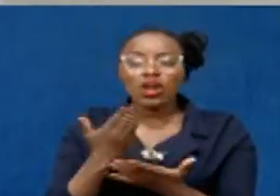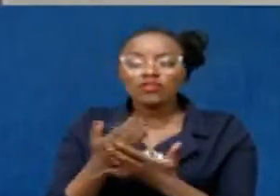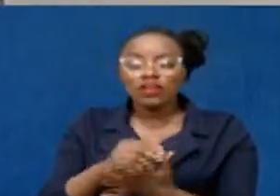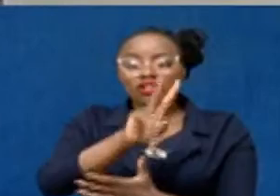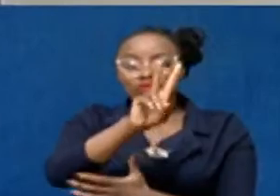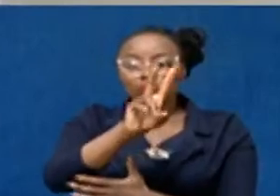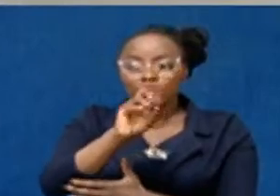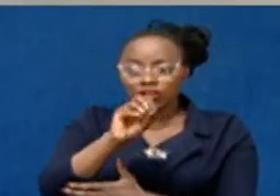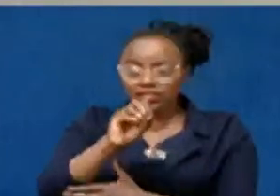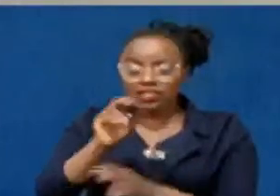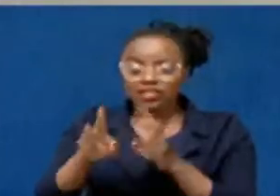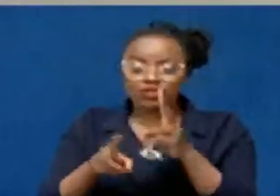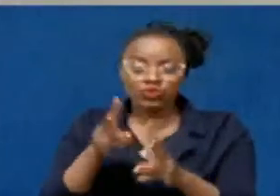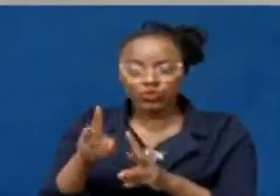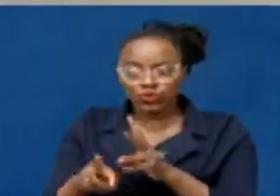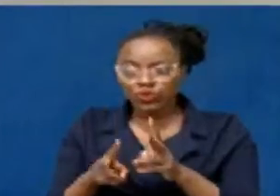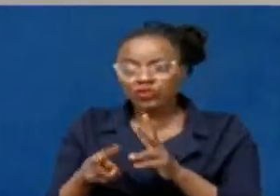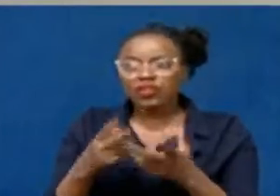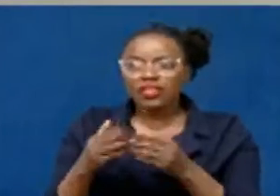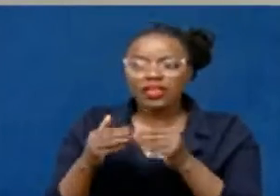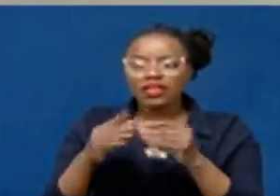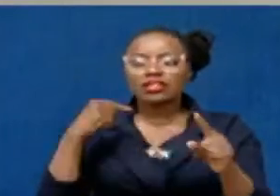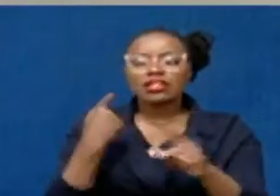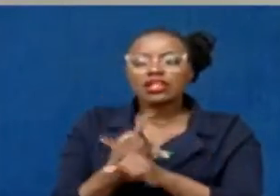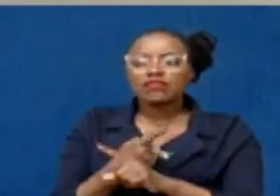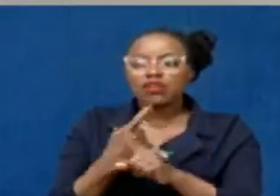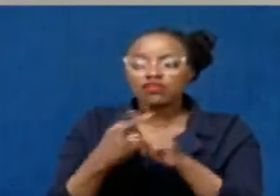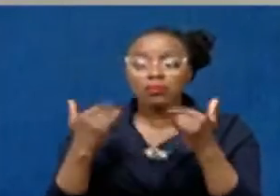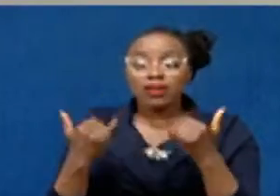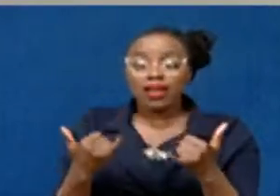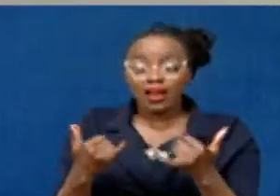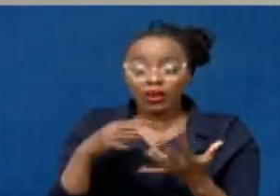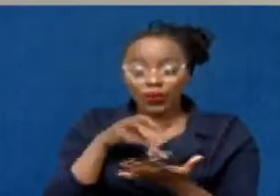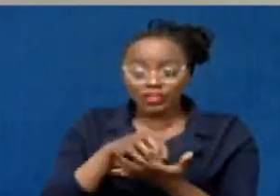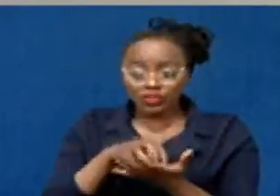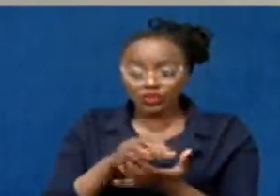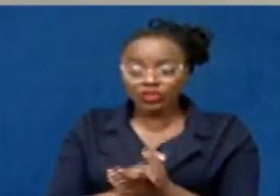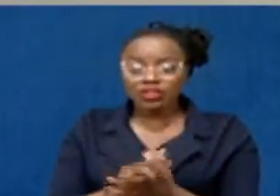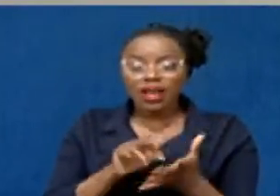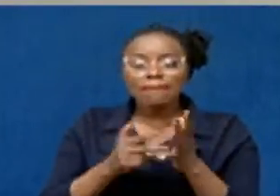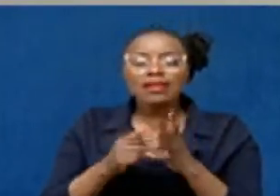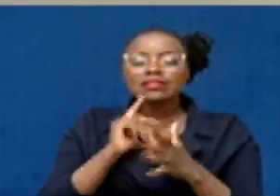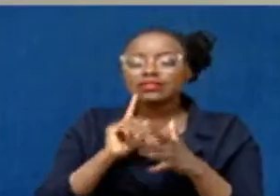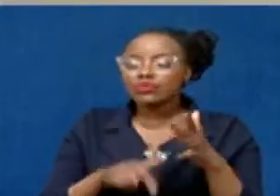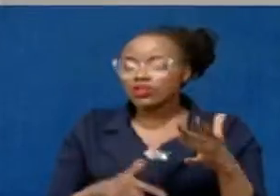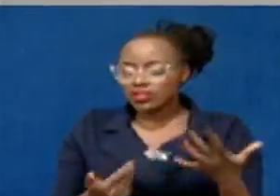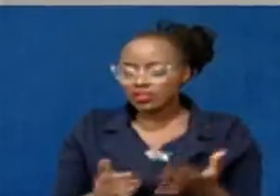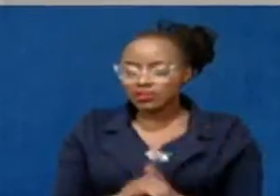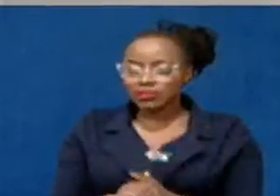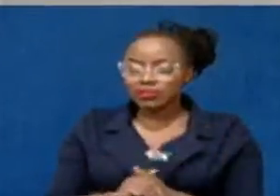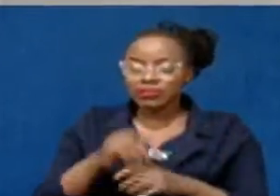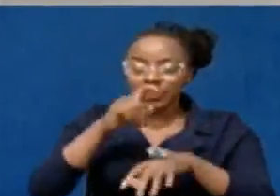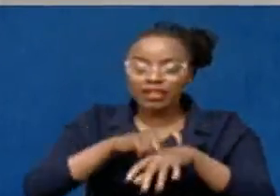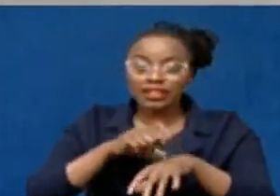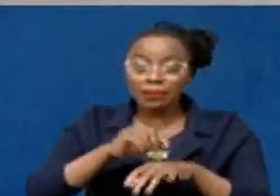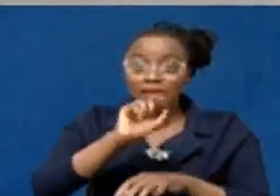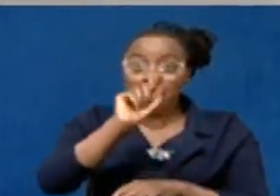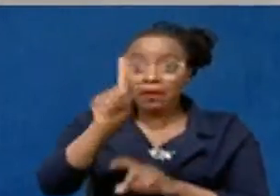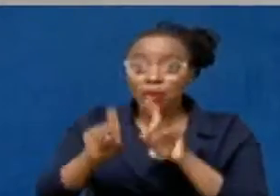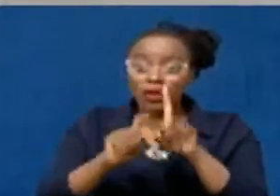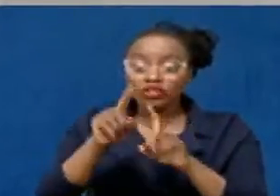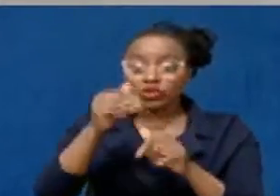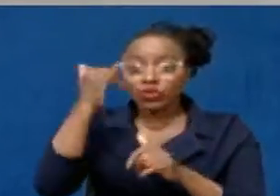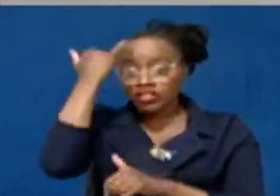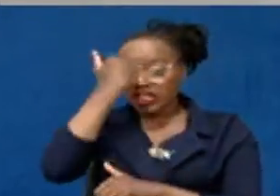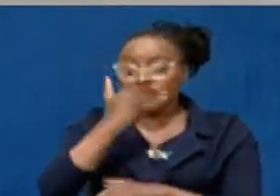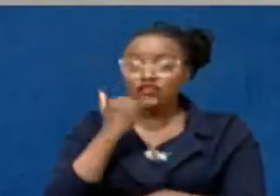in 2022, the ruling party will be different from the current situation. So that tells you, or answers the question that Yvonne